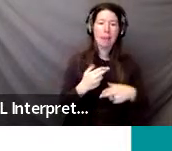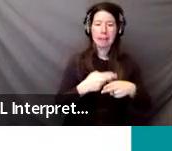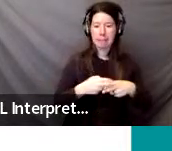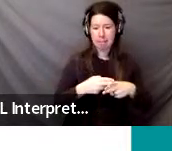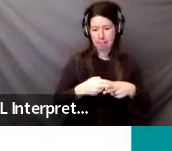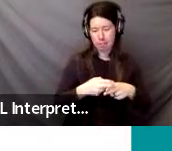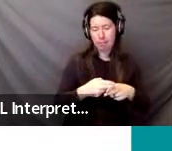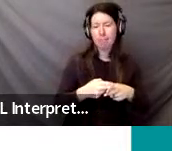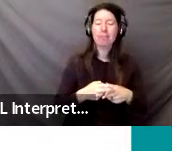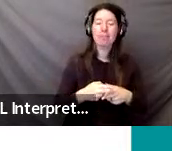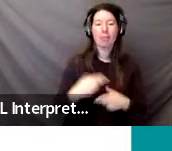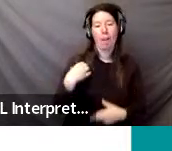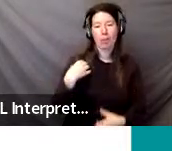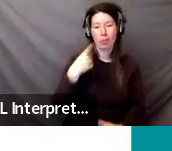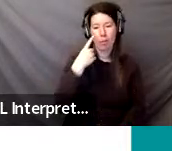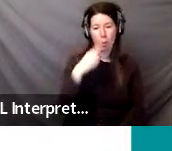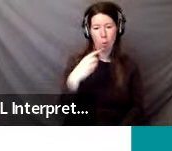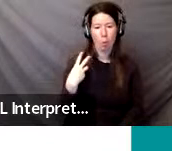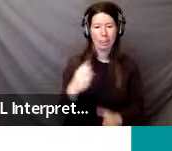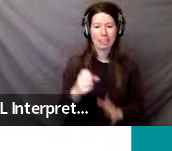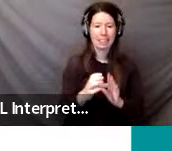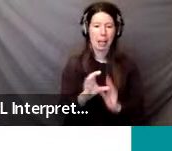Congratulations. Thank you.